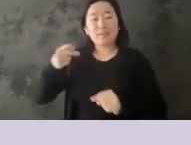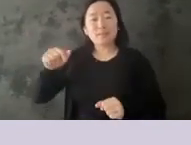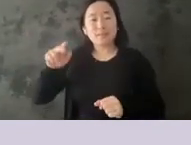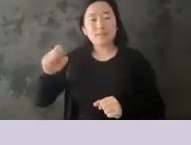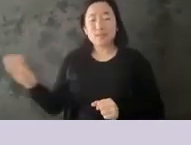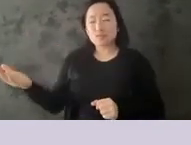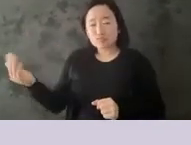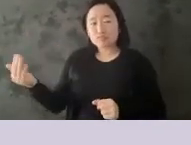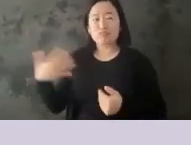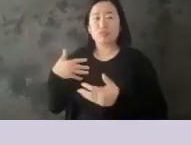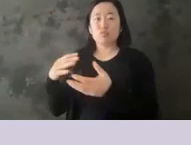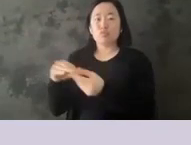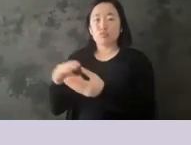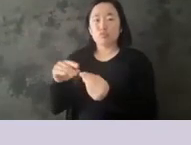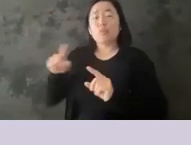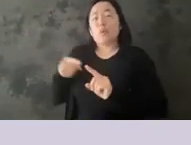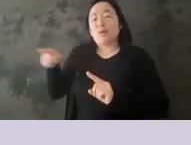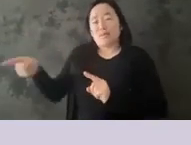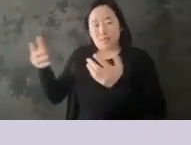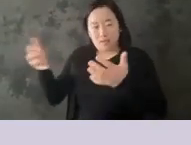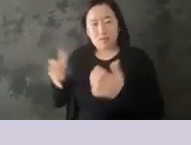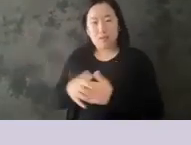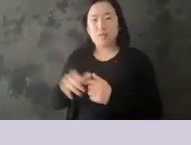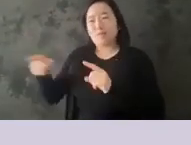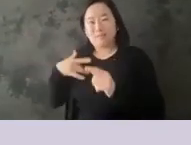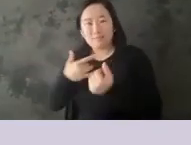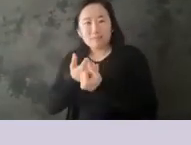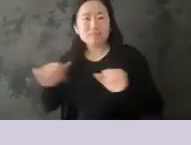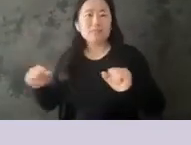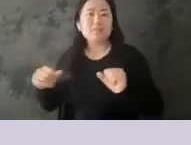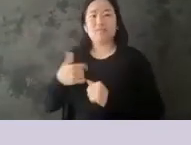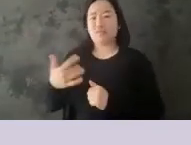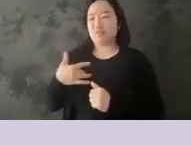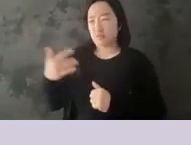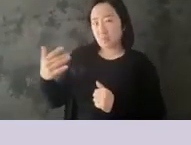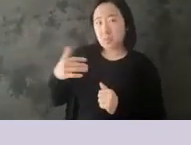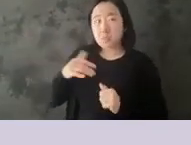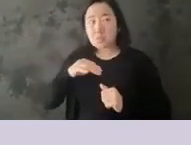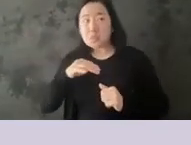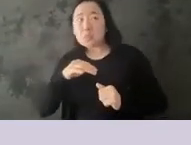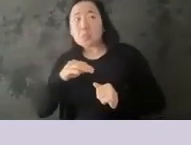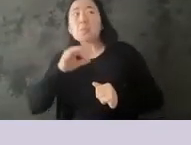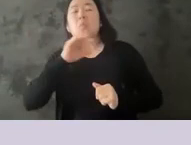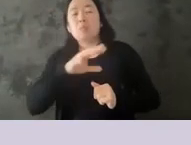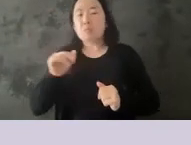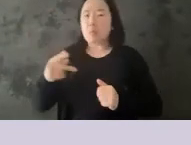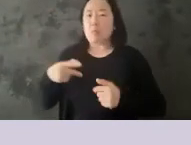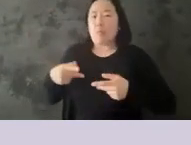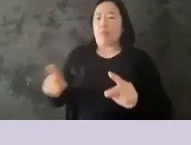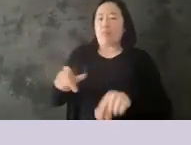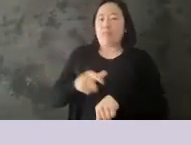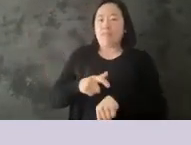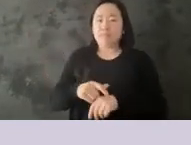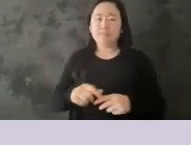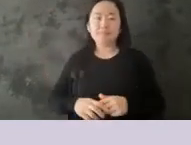as they feel comfortable and safe to, meeting their sharing with compassion. If they're interested in like